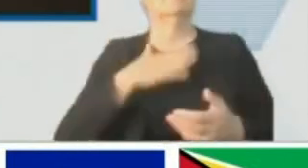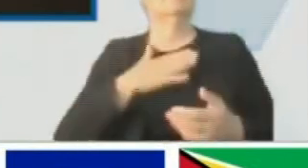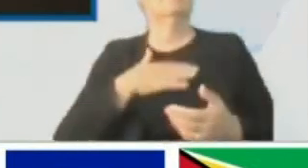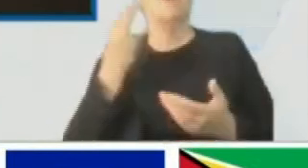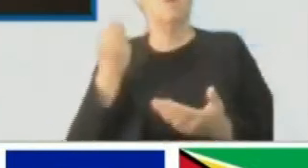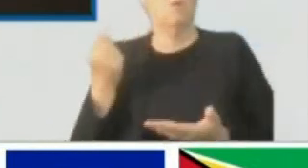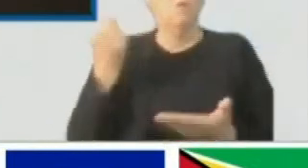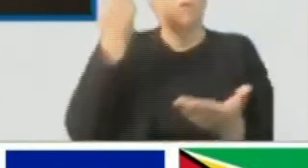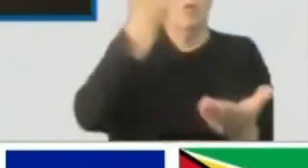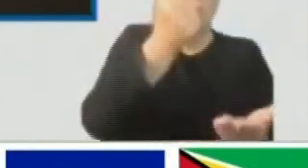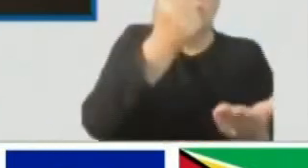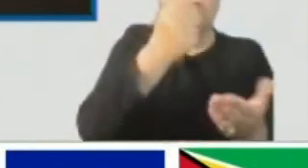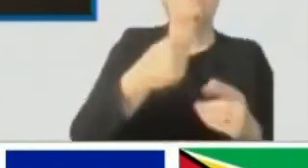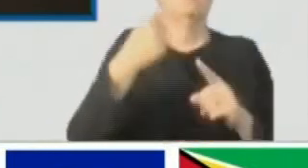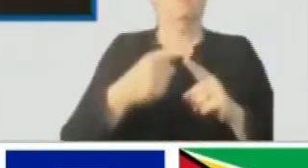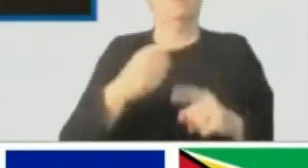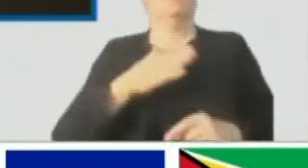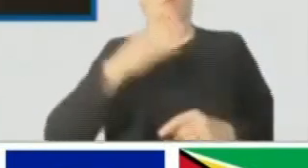build